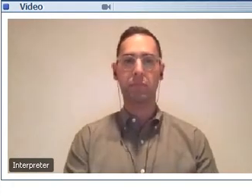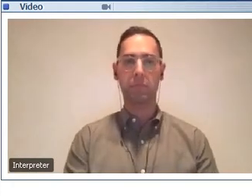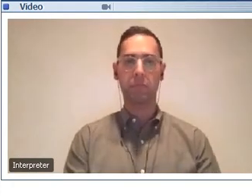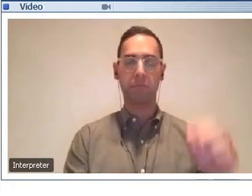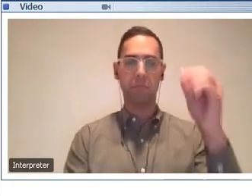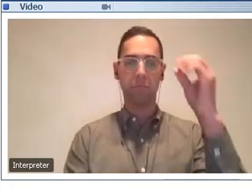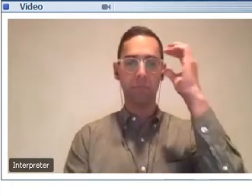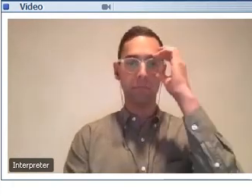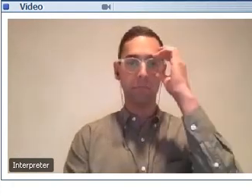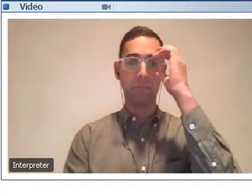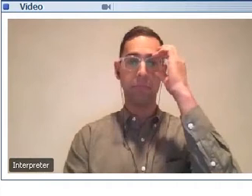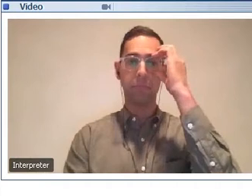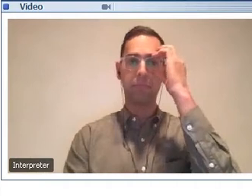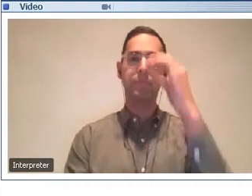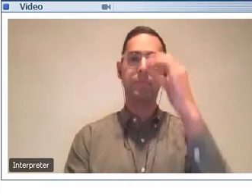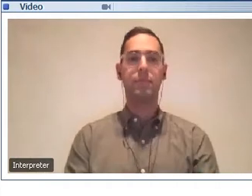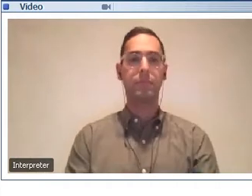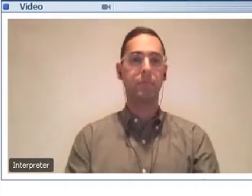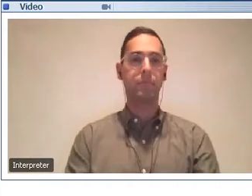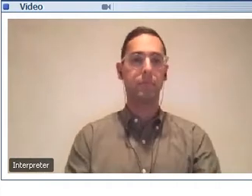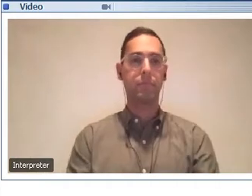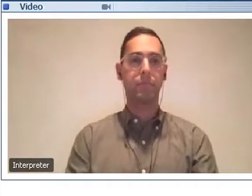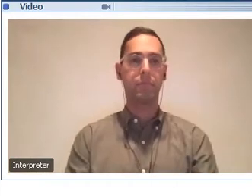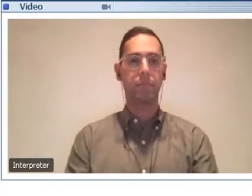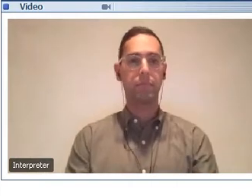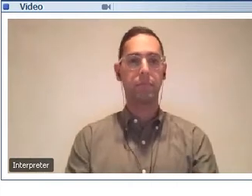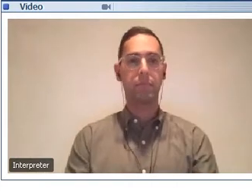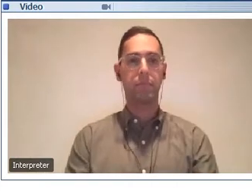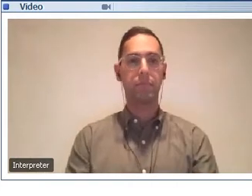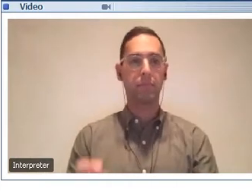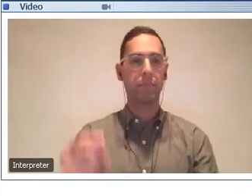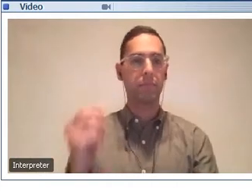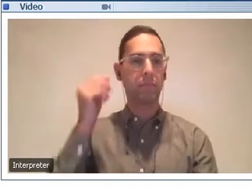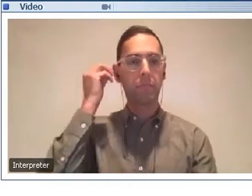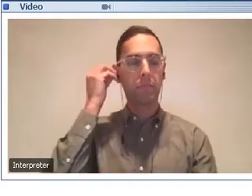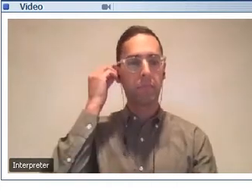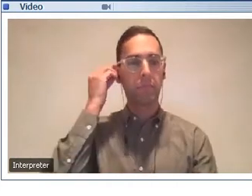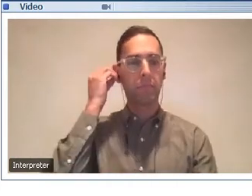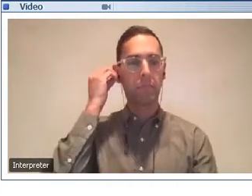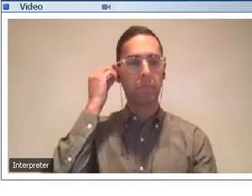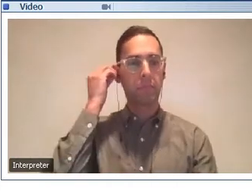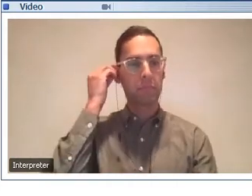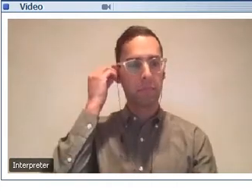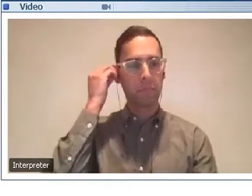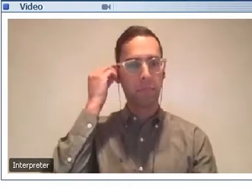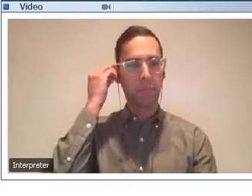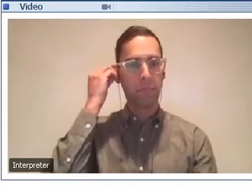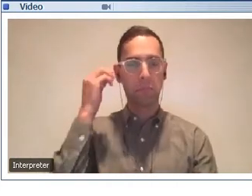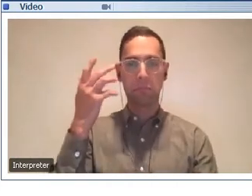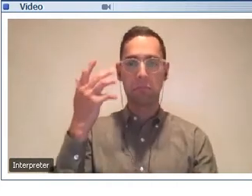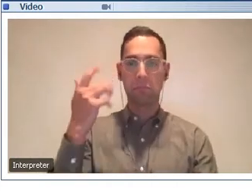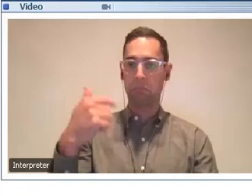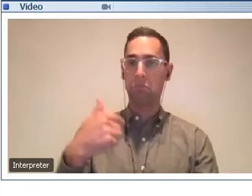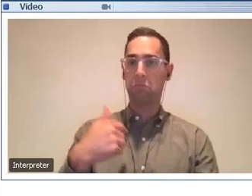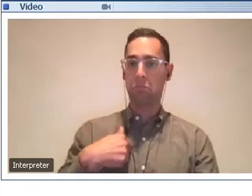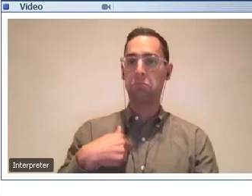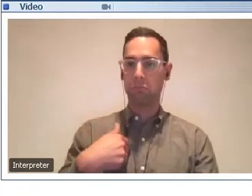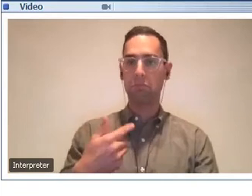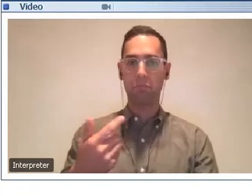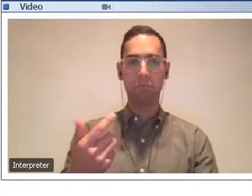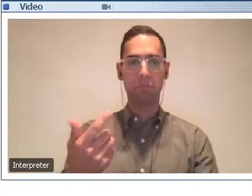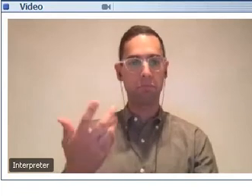So, personally, I can easily say that paid leave was in many